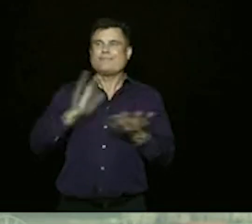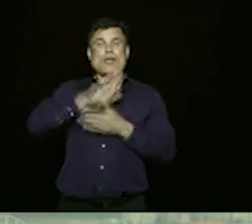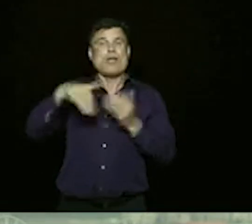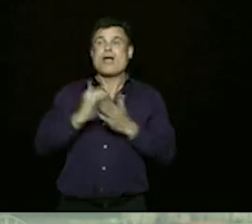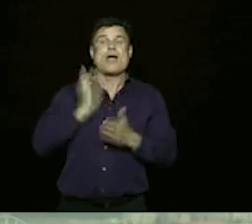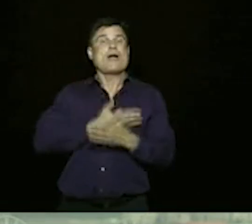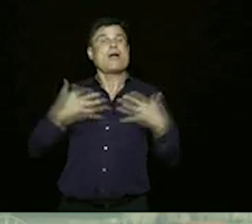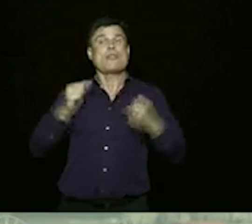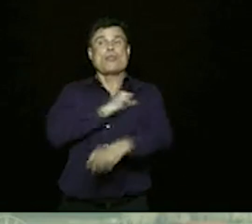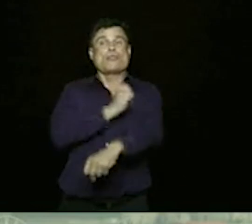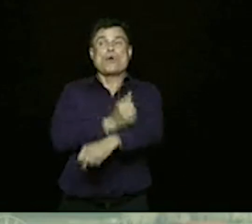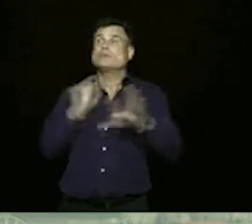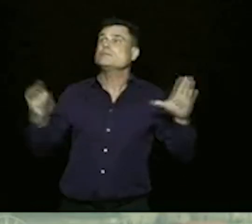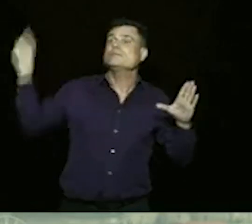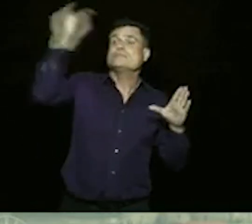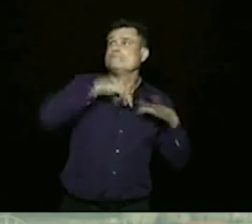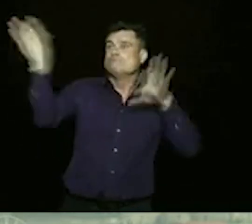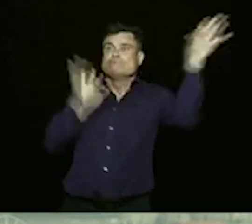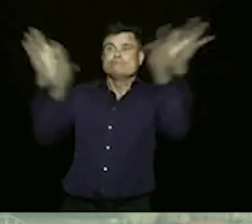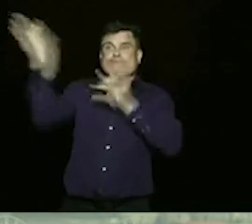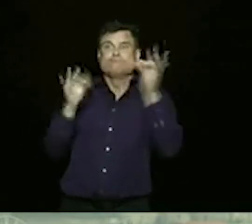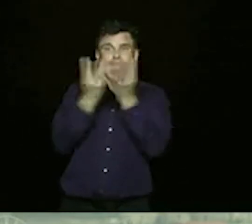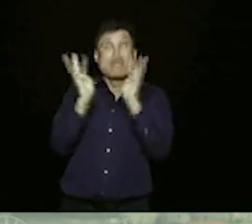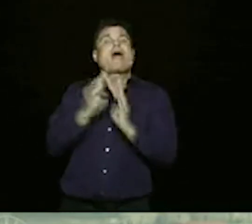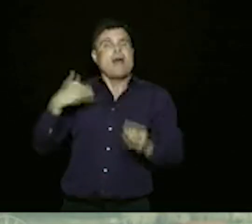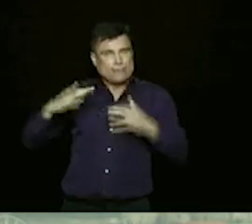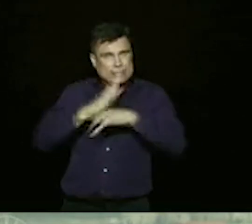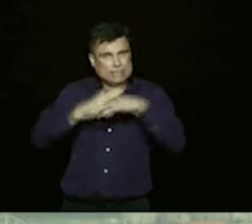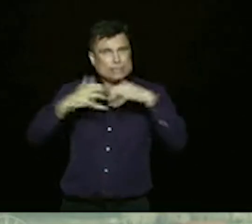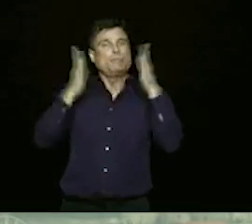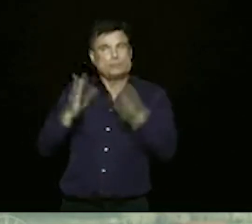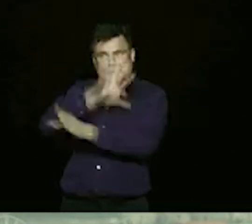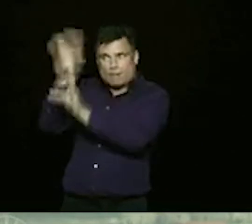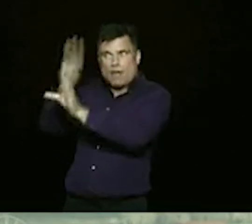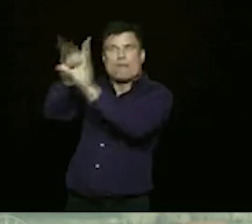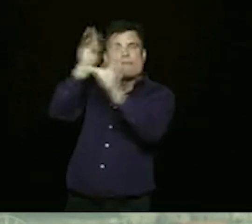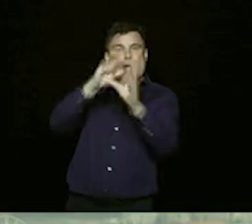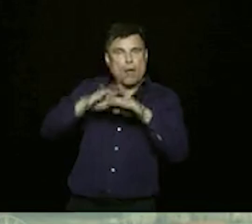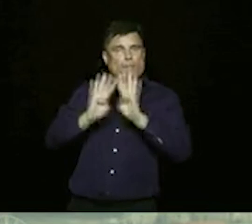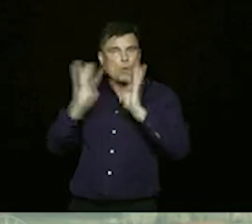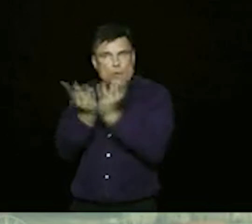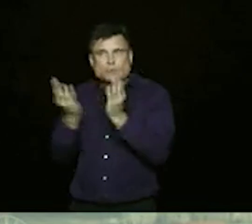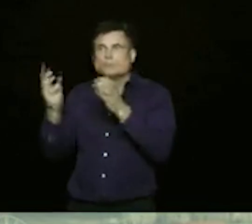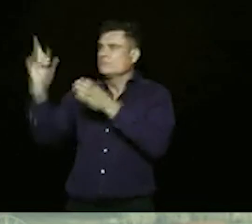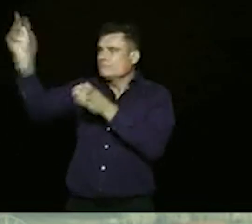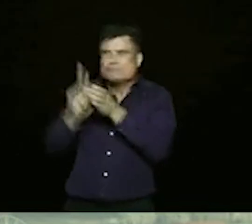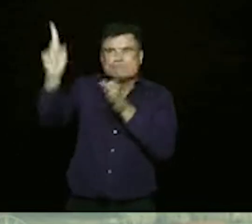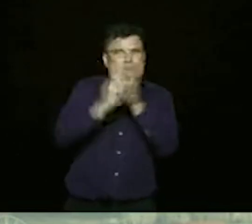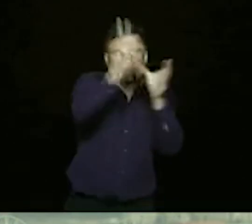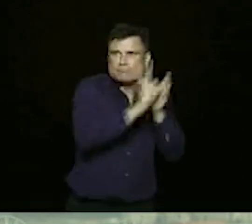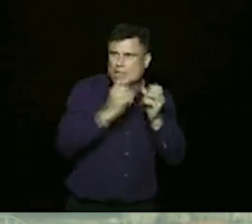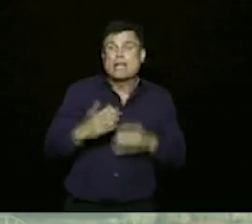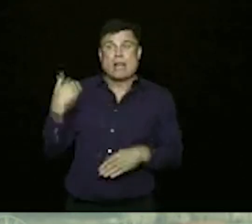of things. But in terms of the specific investigation, I spoke to Mary Ellen Turpel-Lafond last night. She obviously has